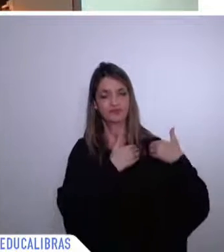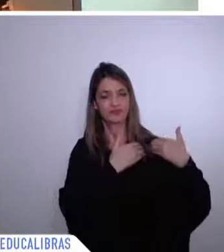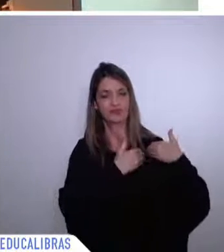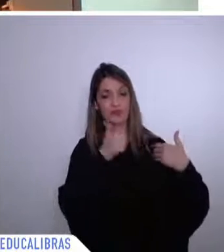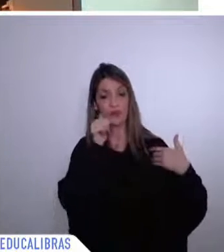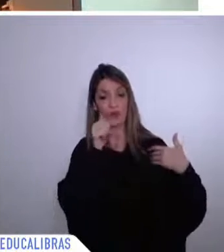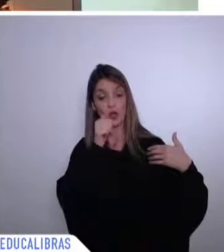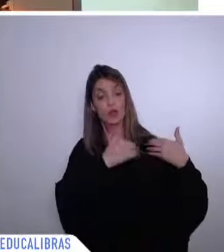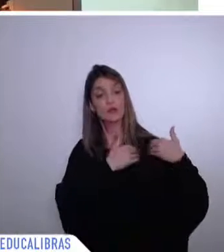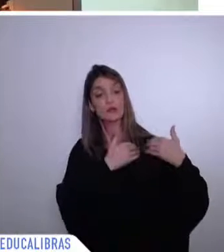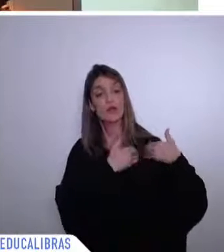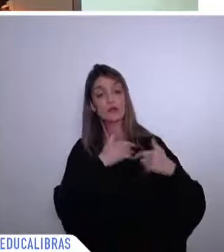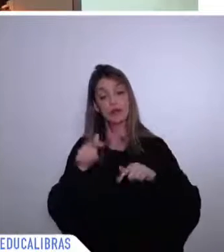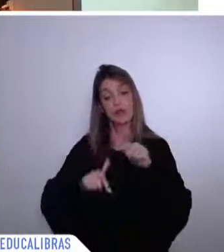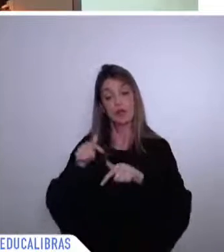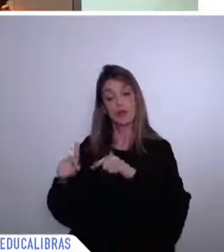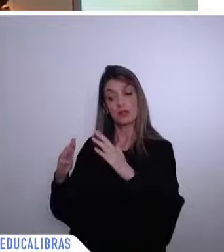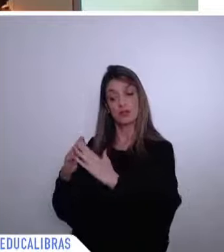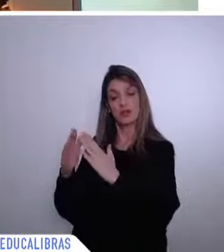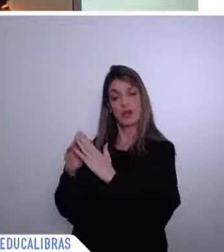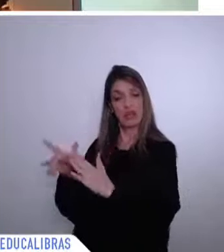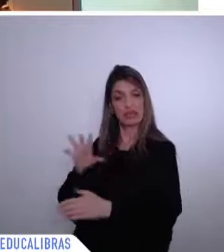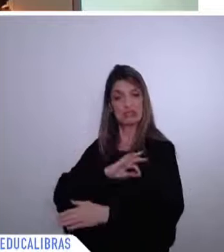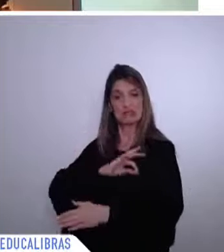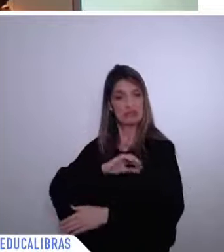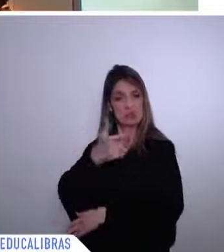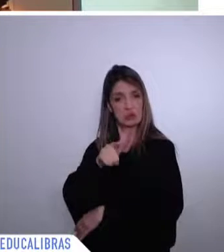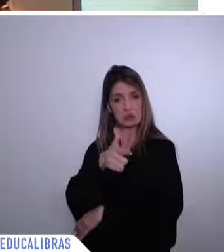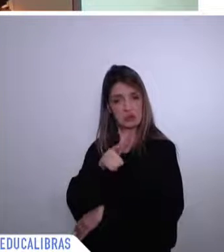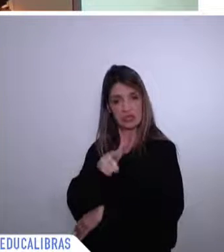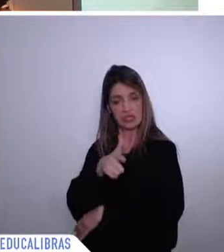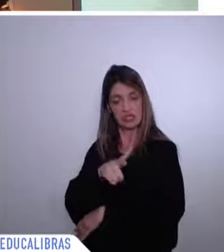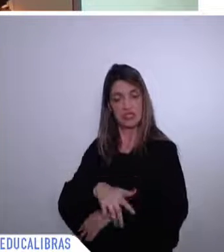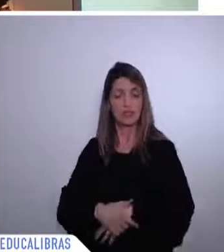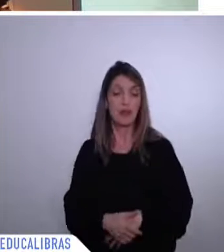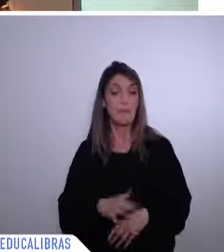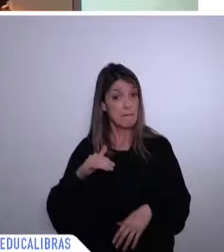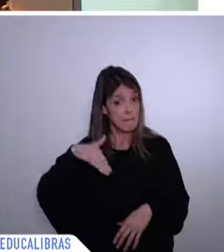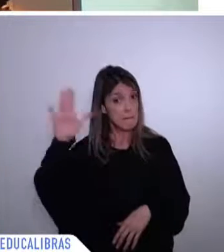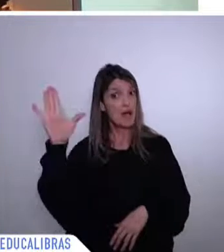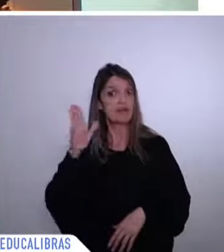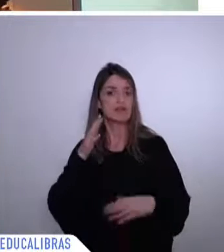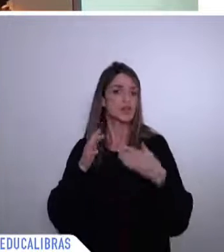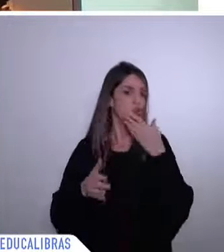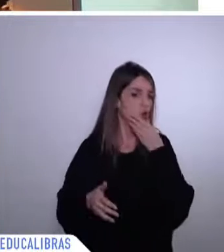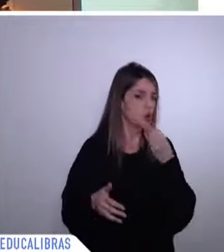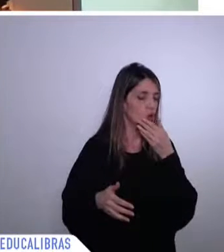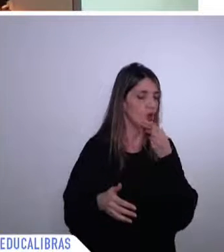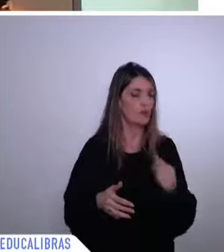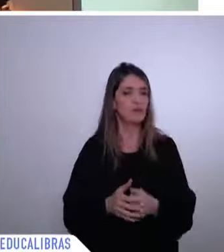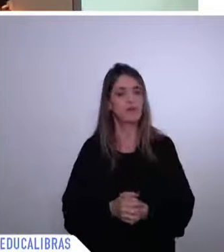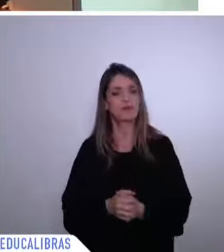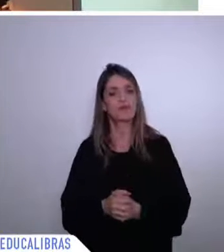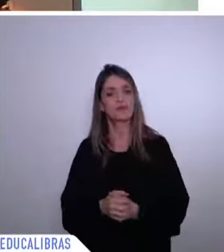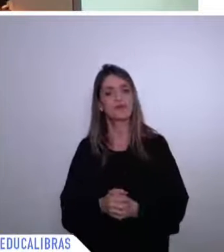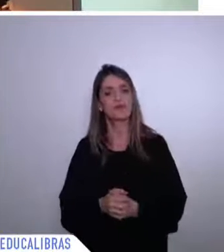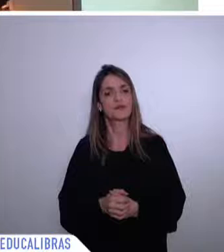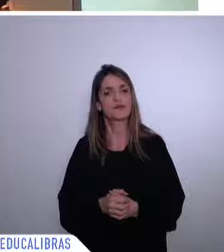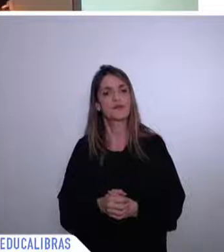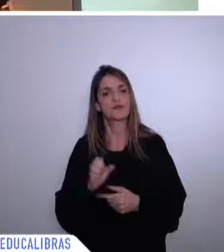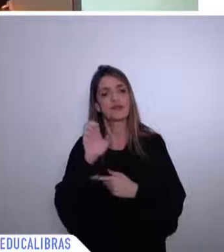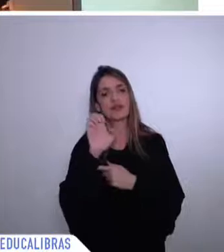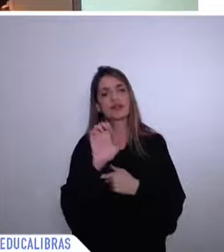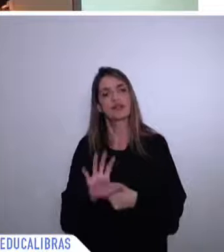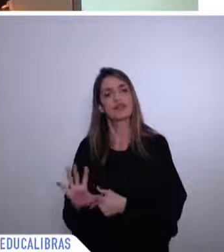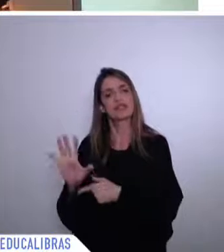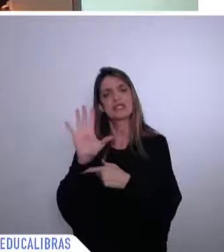are still responsible for labor in the home, and the state contributes